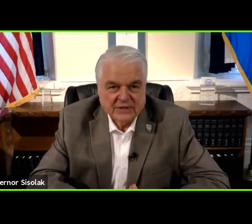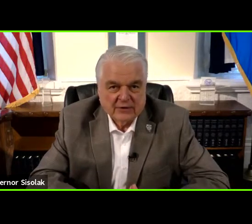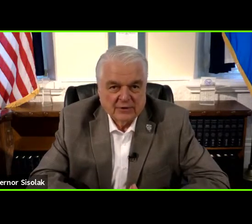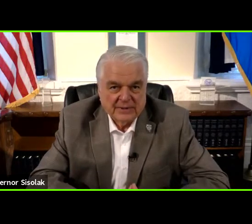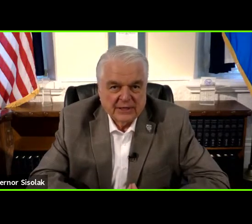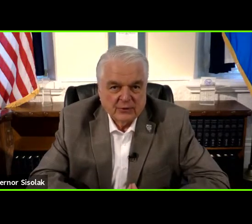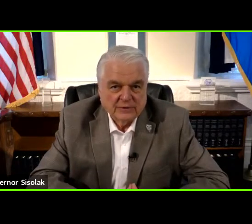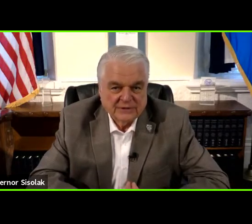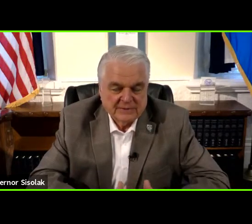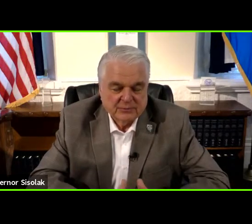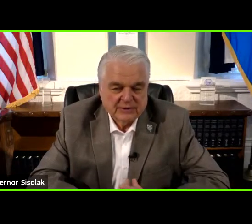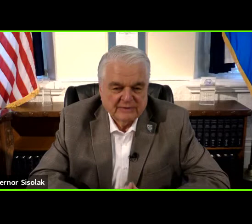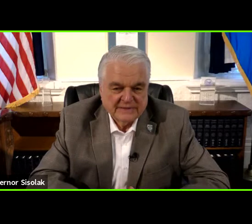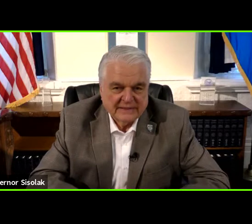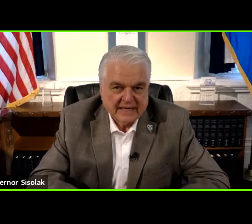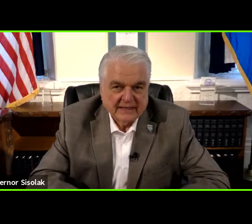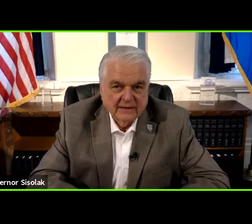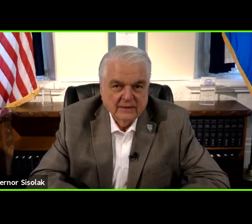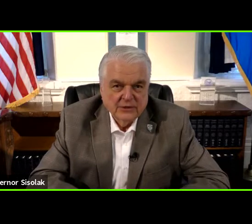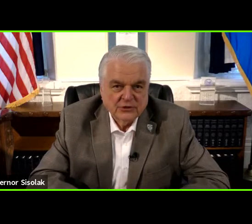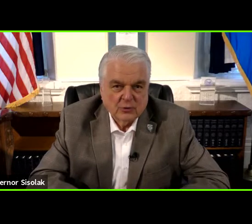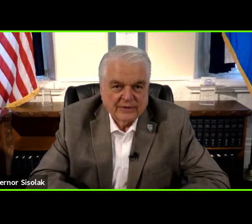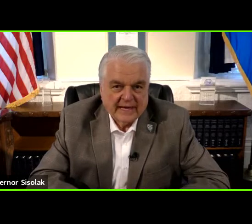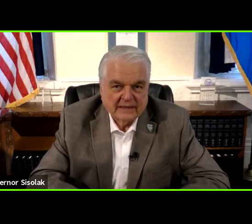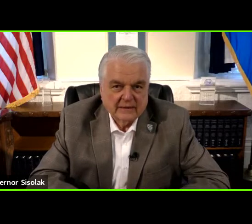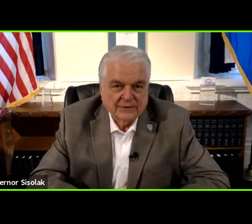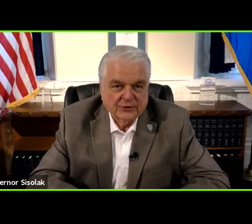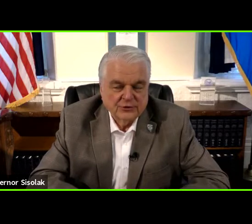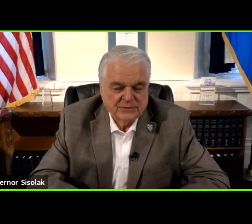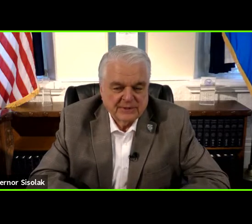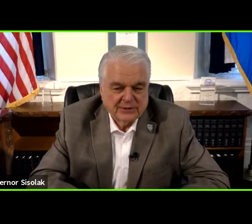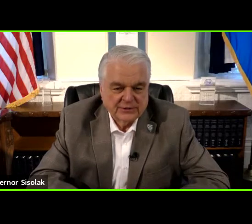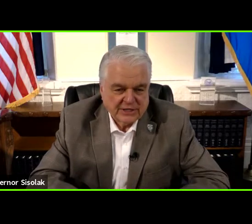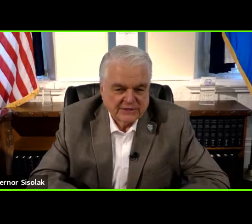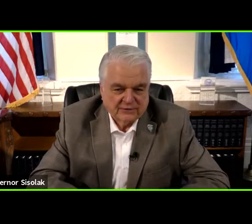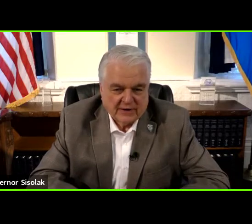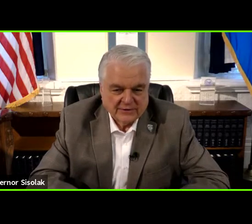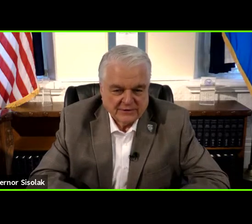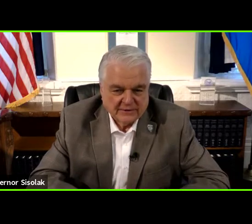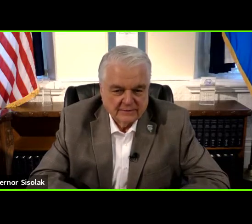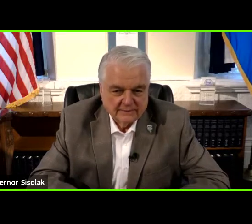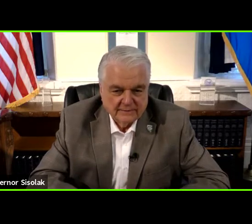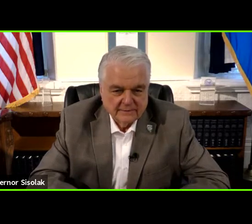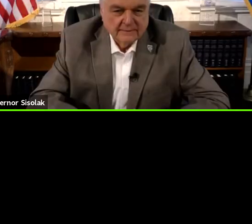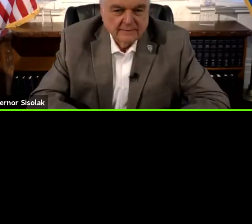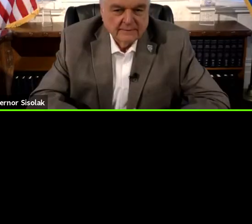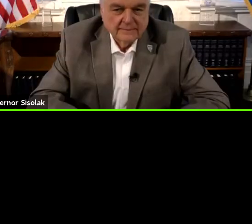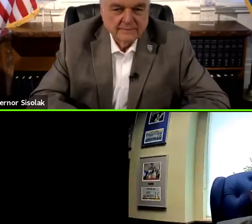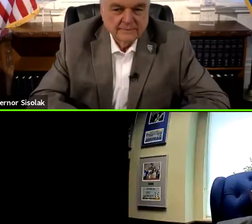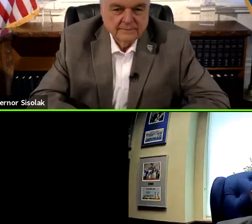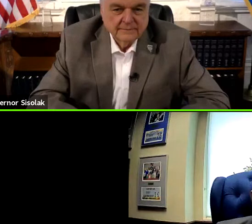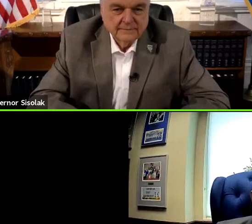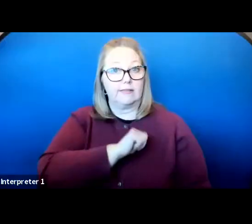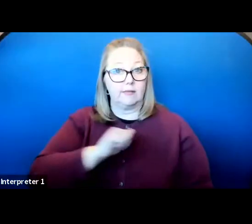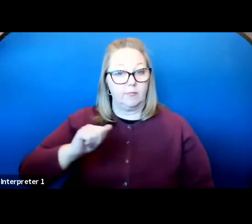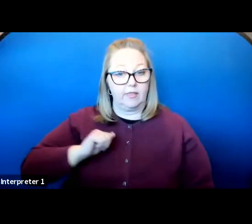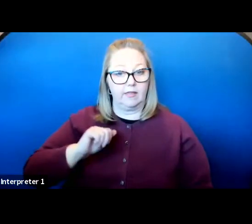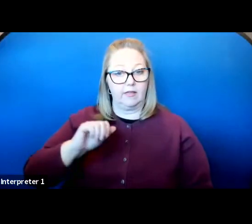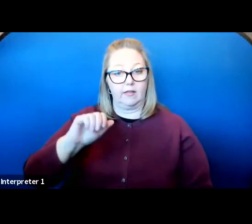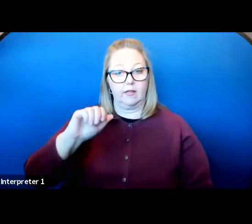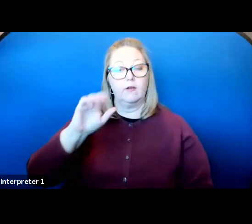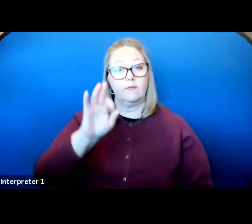Leader Canizaro to be here and speak briefly today. So with that, I'll introduce Speaker Jason Frierson.